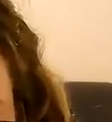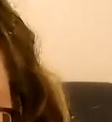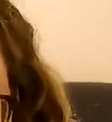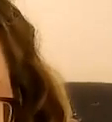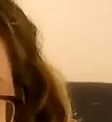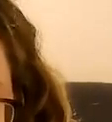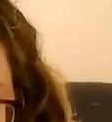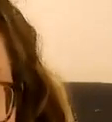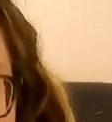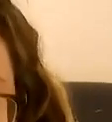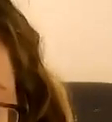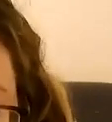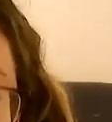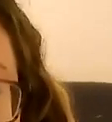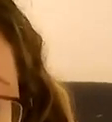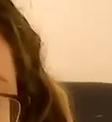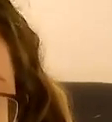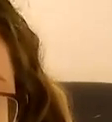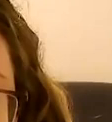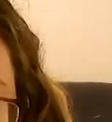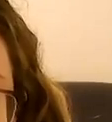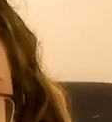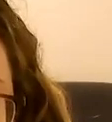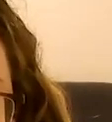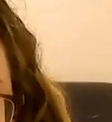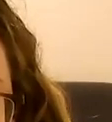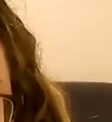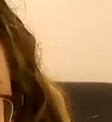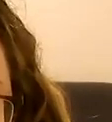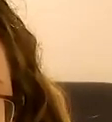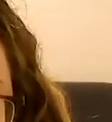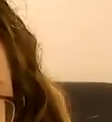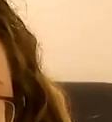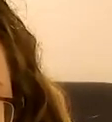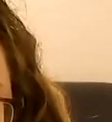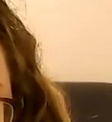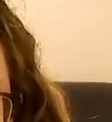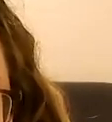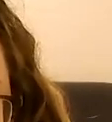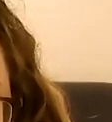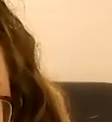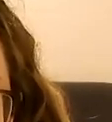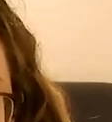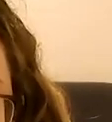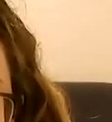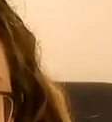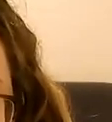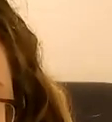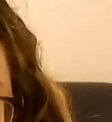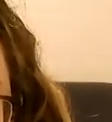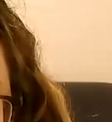year. So it is one of our priority areas to make presentations. And if you are aware of a location